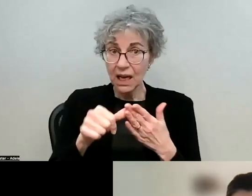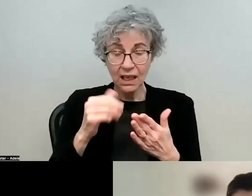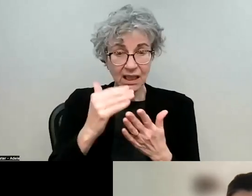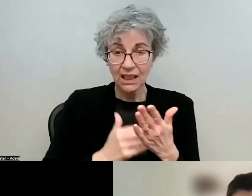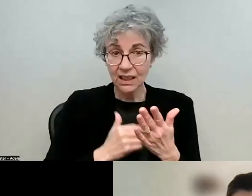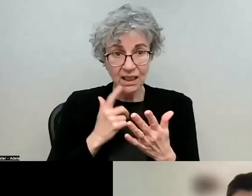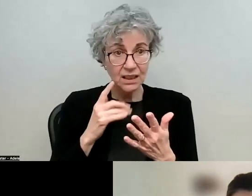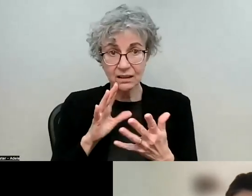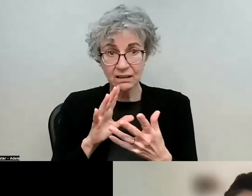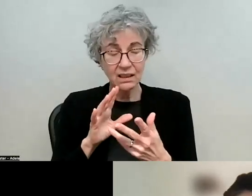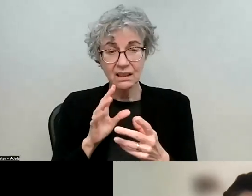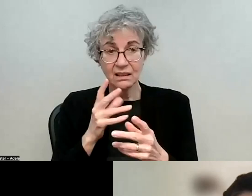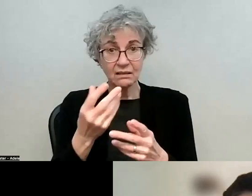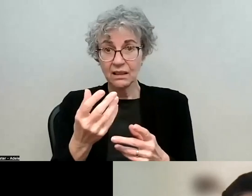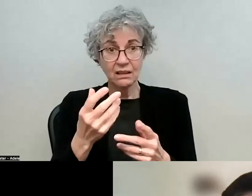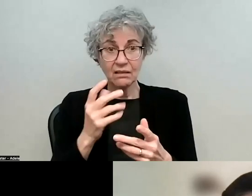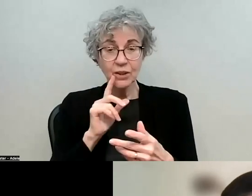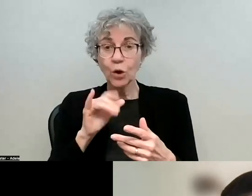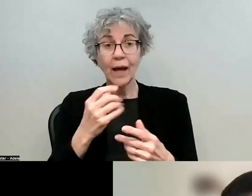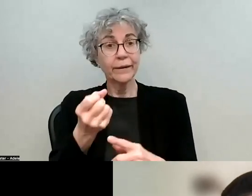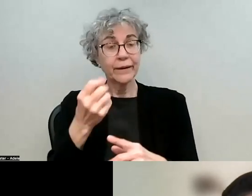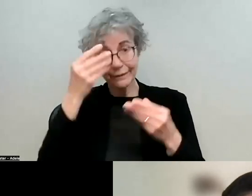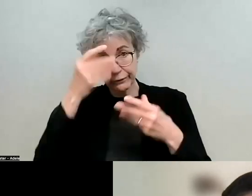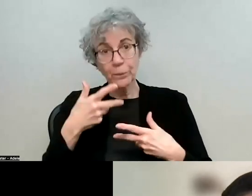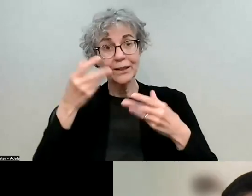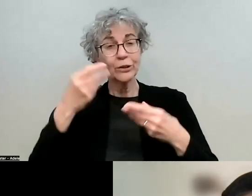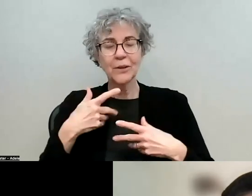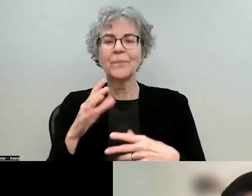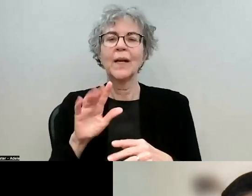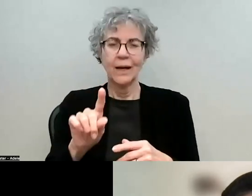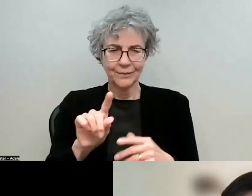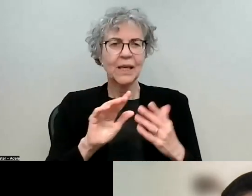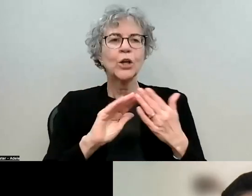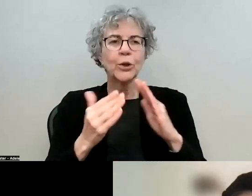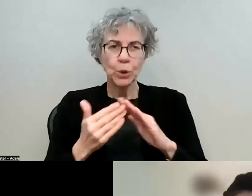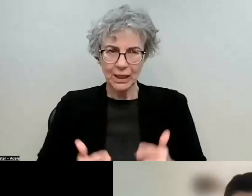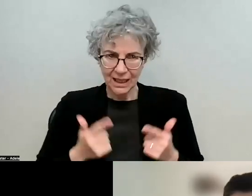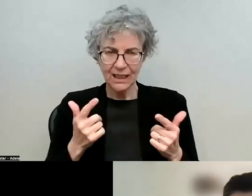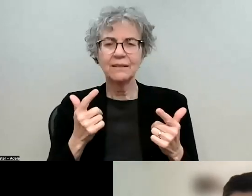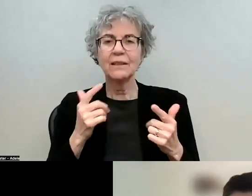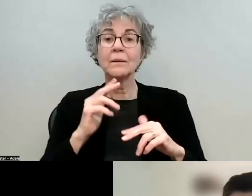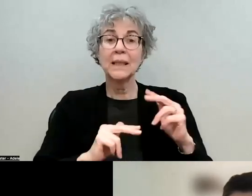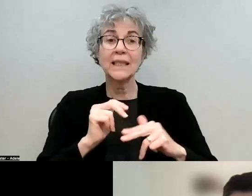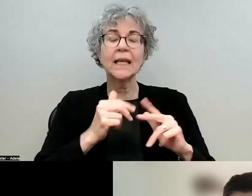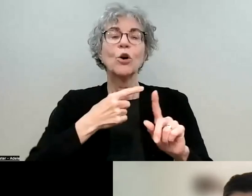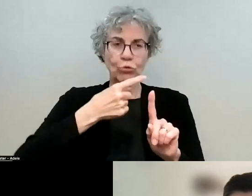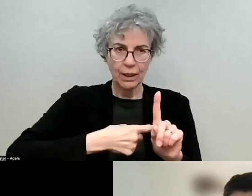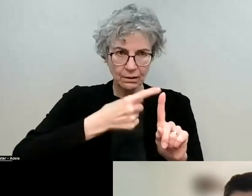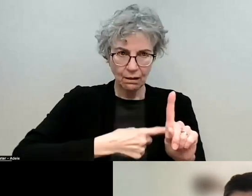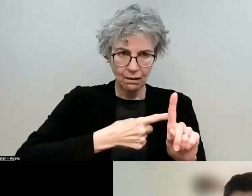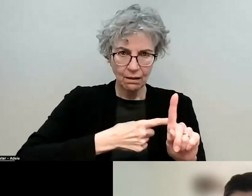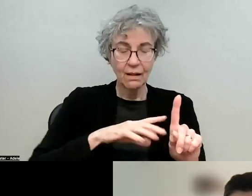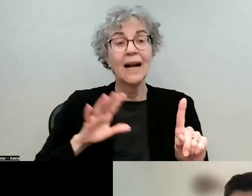loop on the project? Right, so the community living building will be rental suites, and then